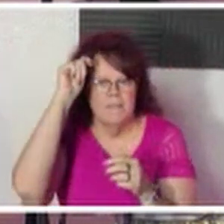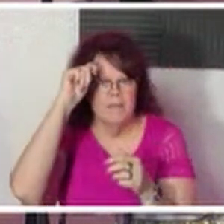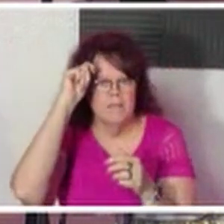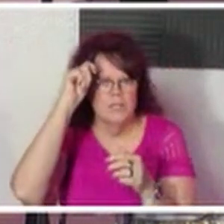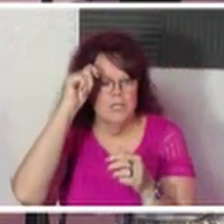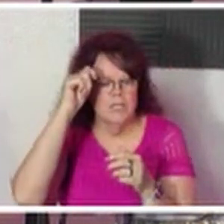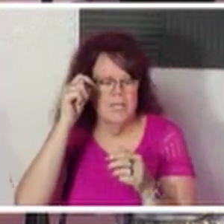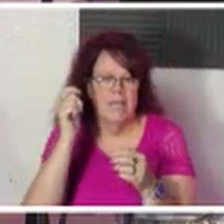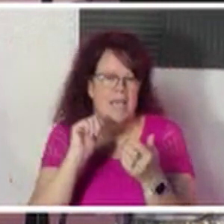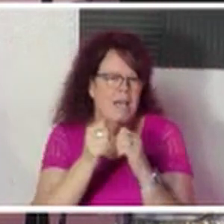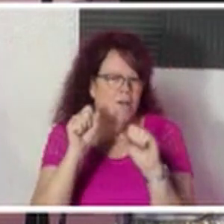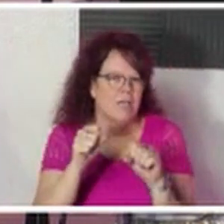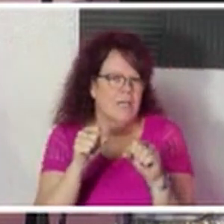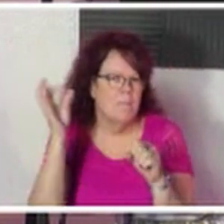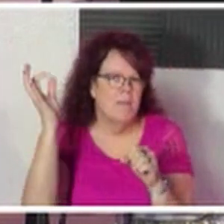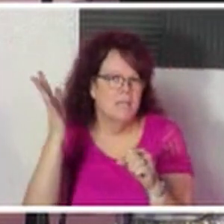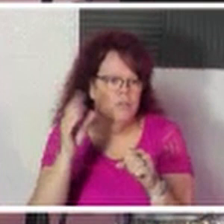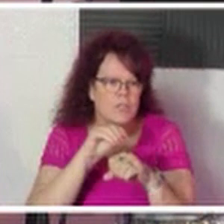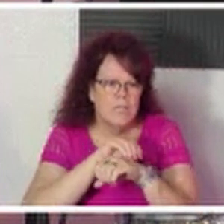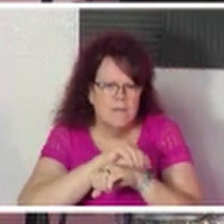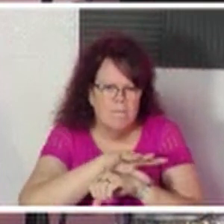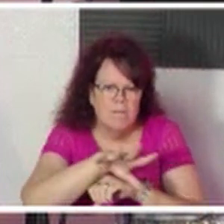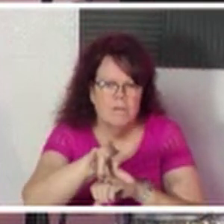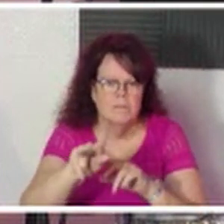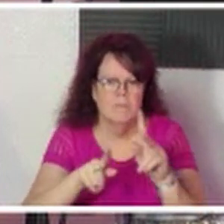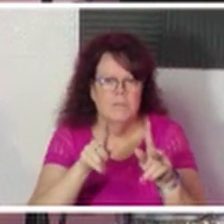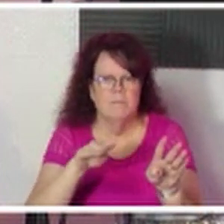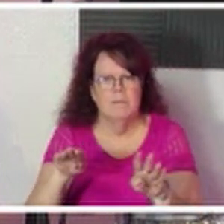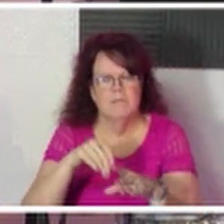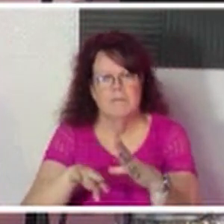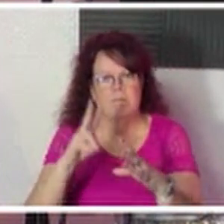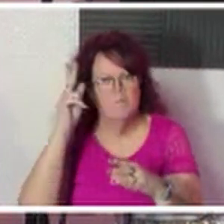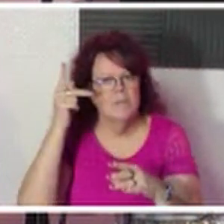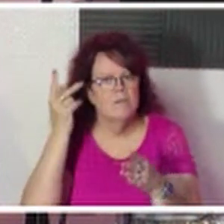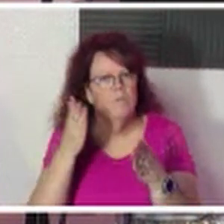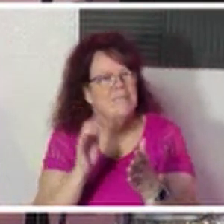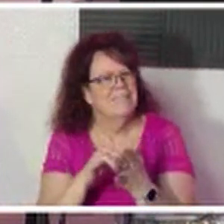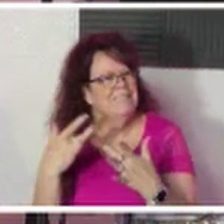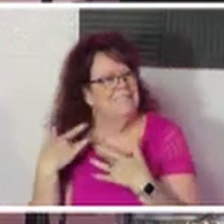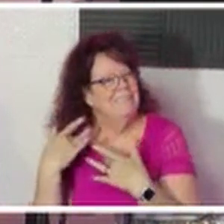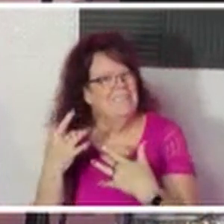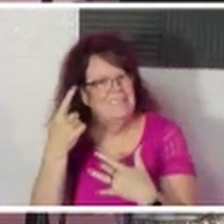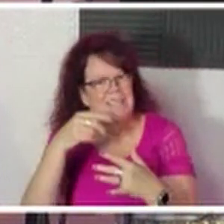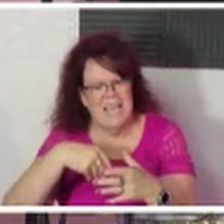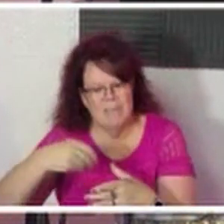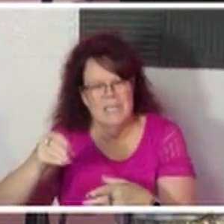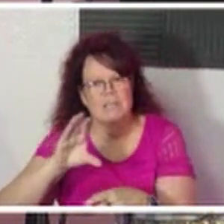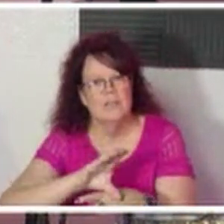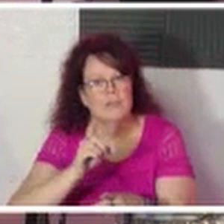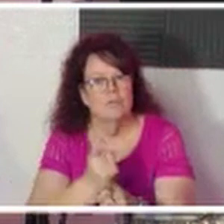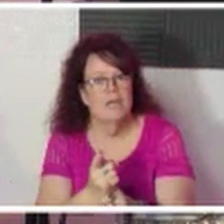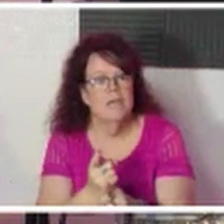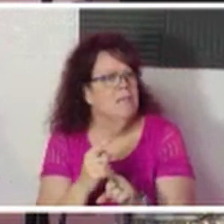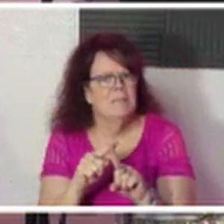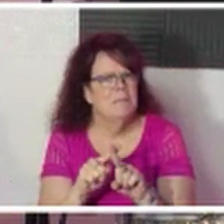our congregation to act in political things that we typically think of as outside of church, right?